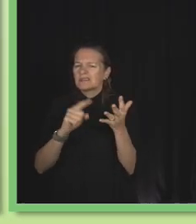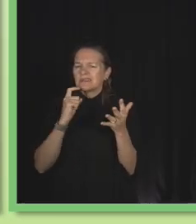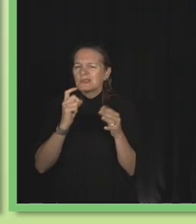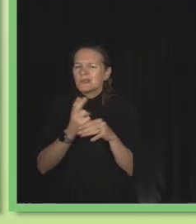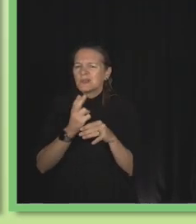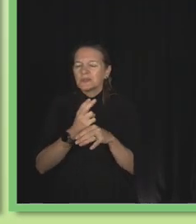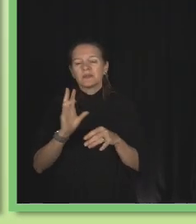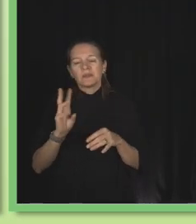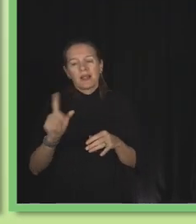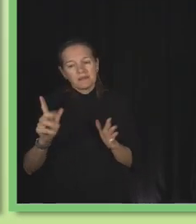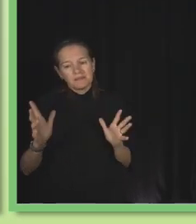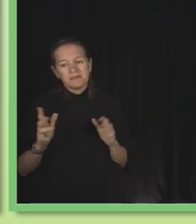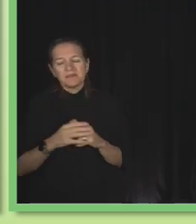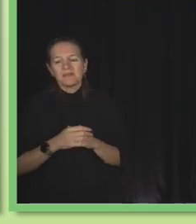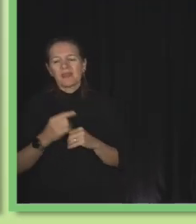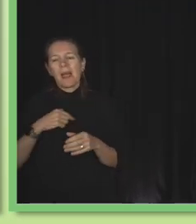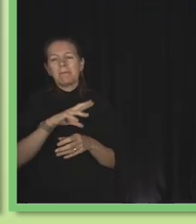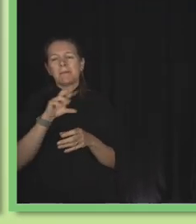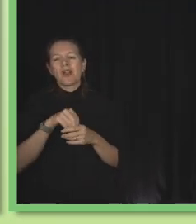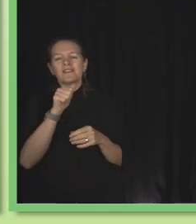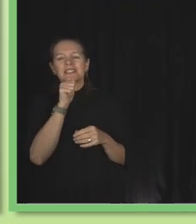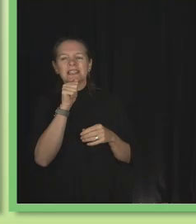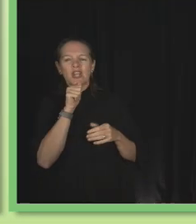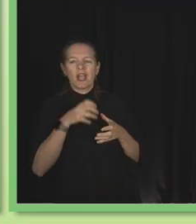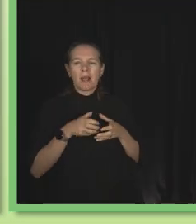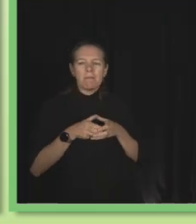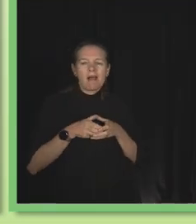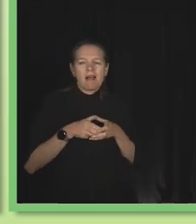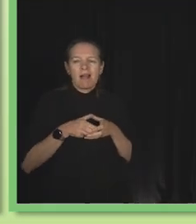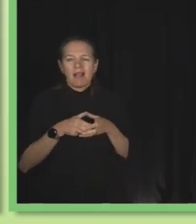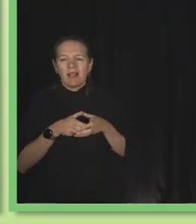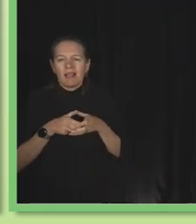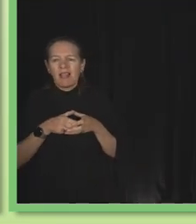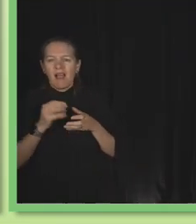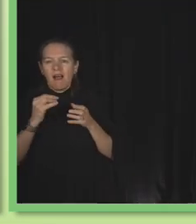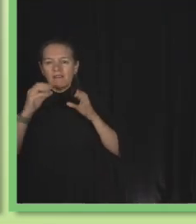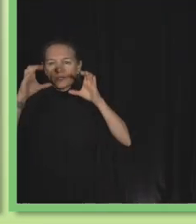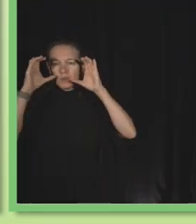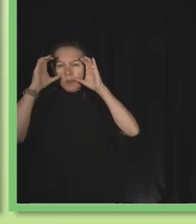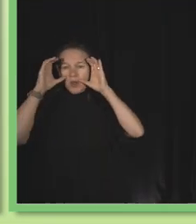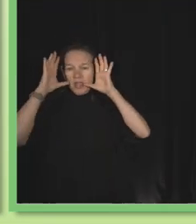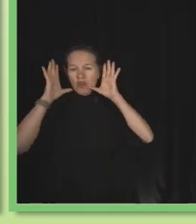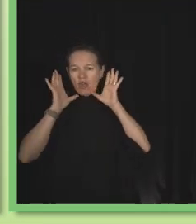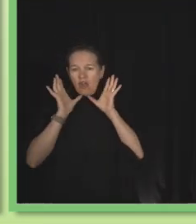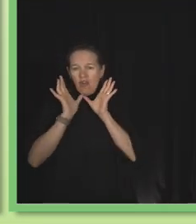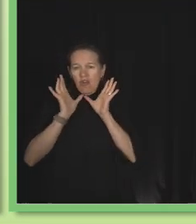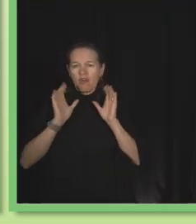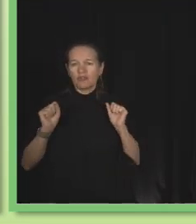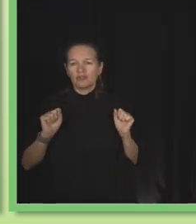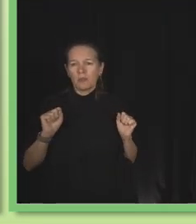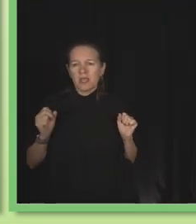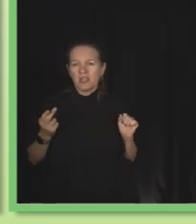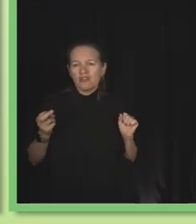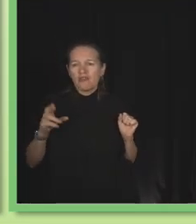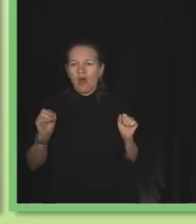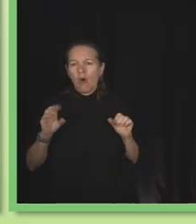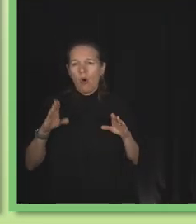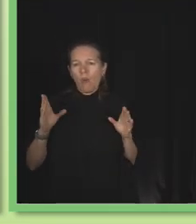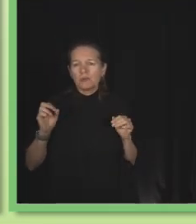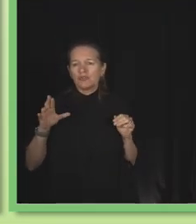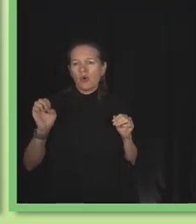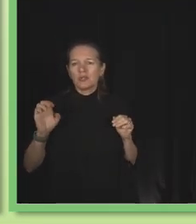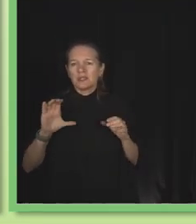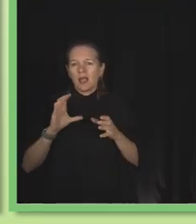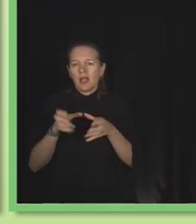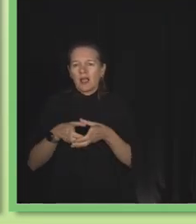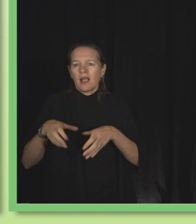Well, so I'm part of a secret cabal of heroes called open source maintainers. Whoa, wow. For years, we